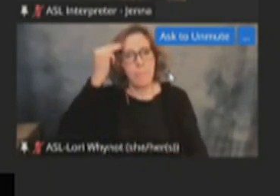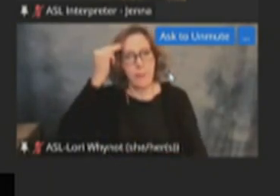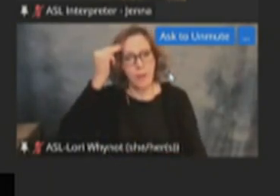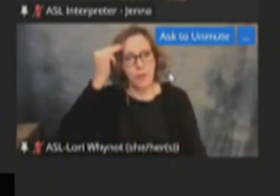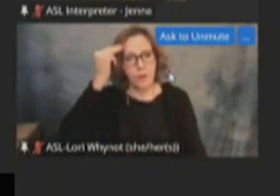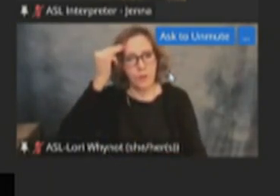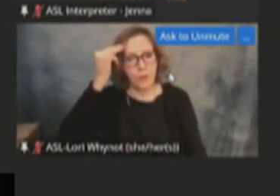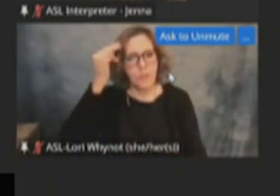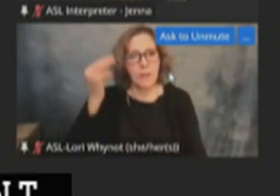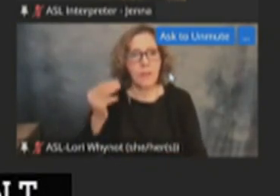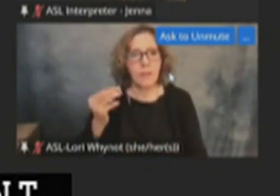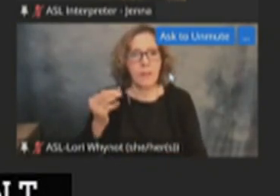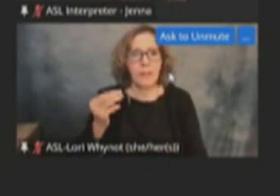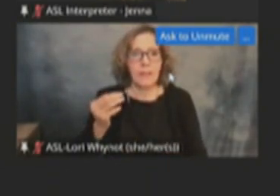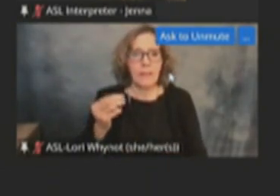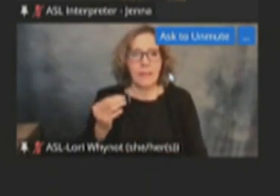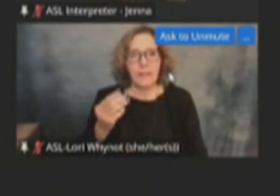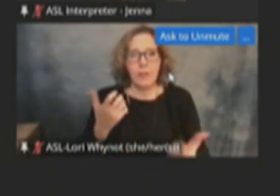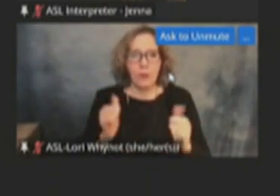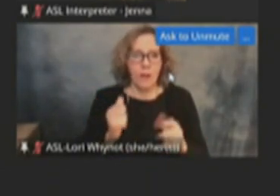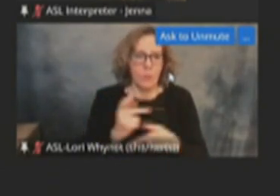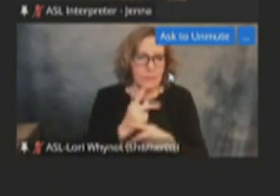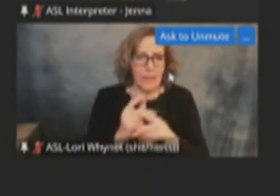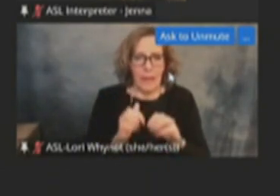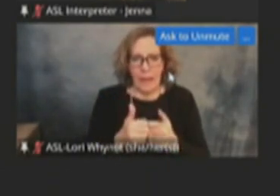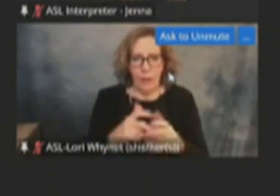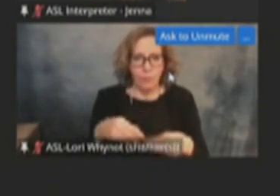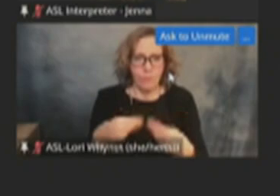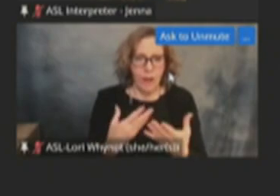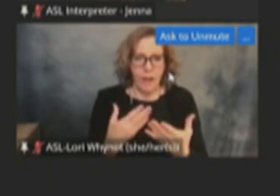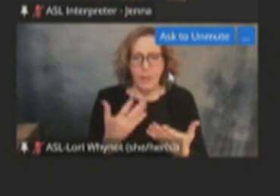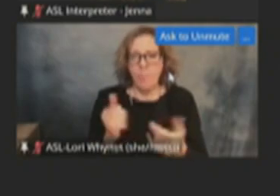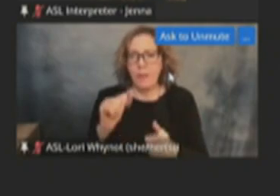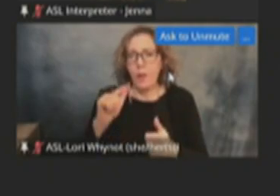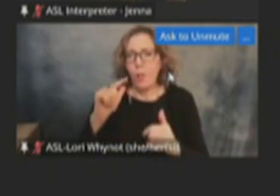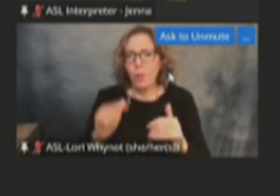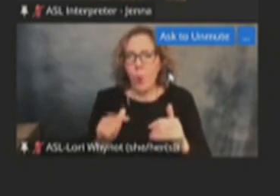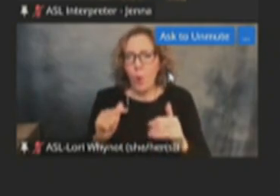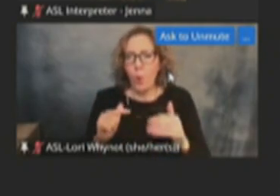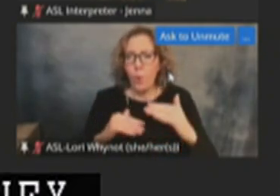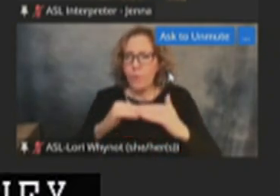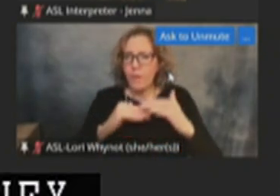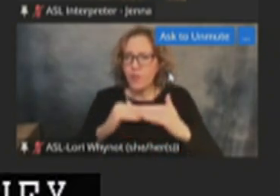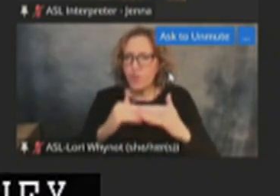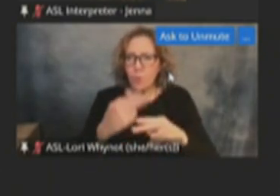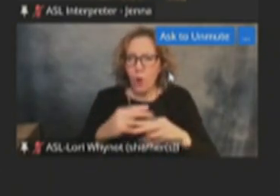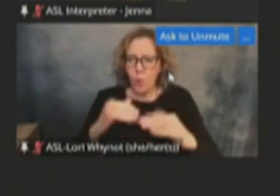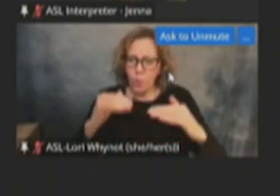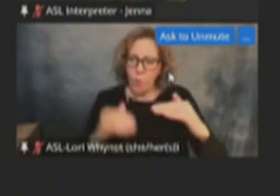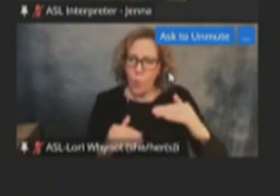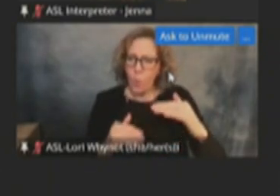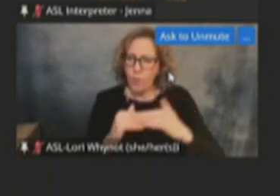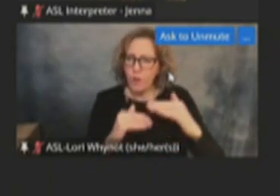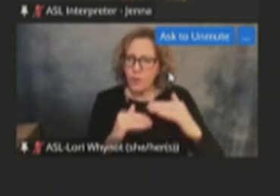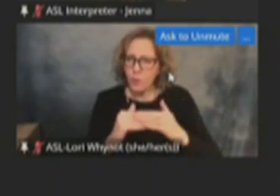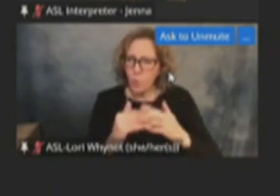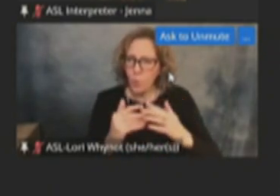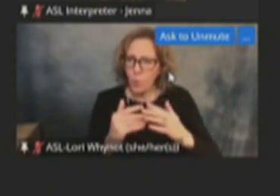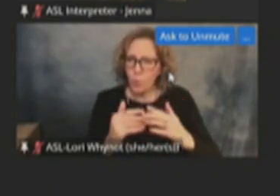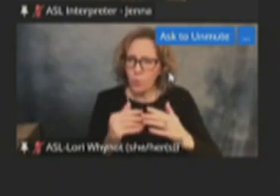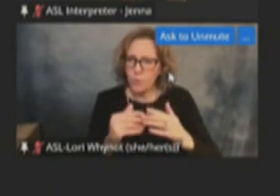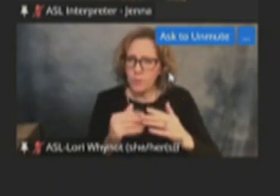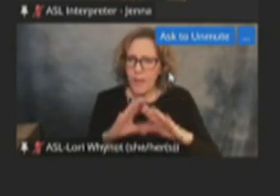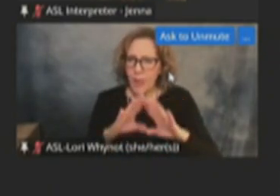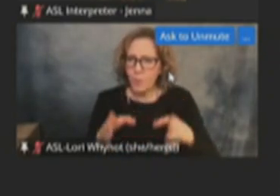housing because they have conditions that won't support it. But low-threshold housing allows people to live with a partner. It allows